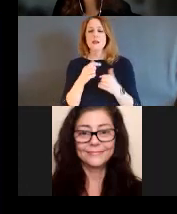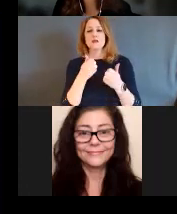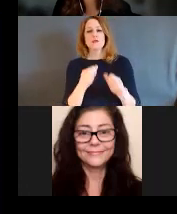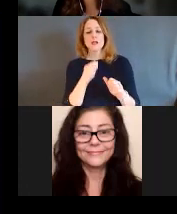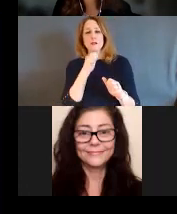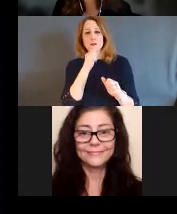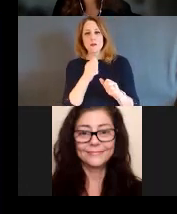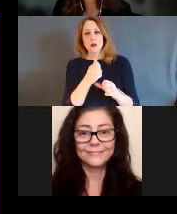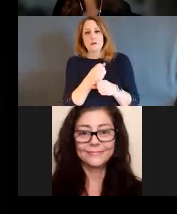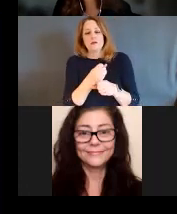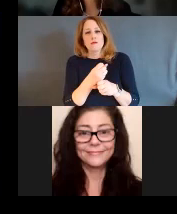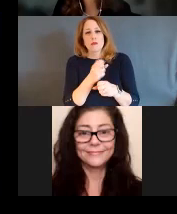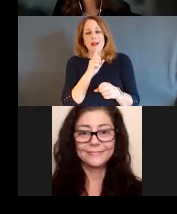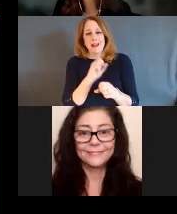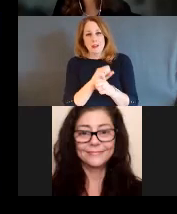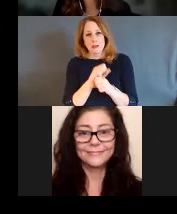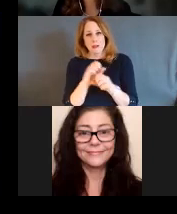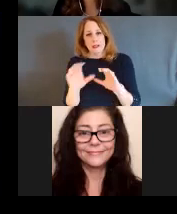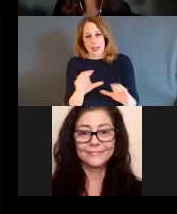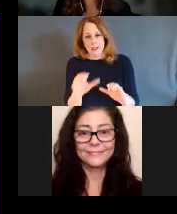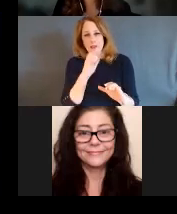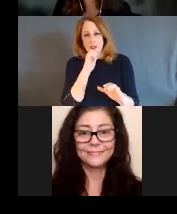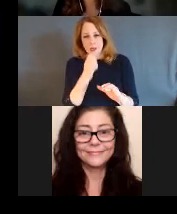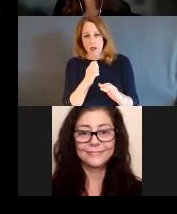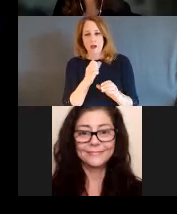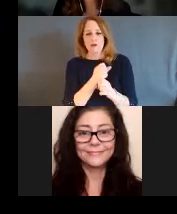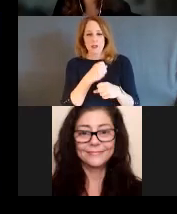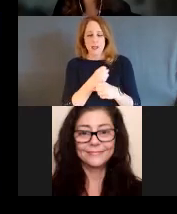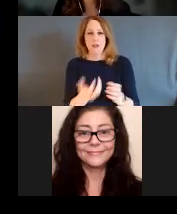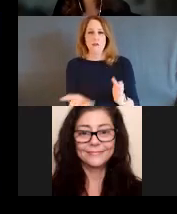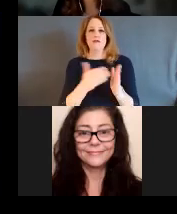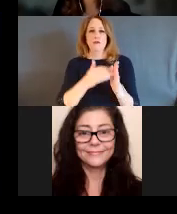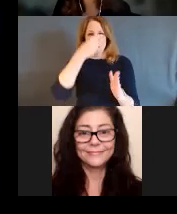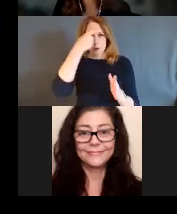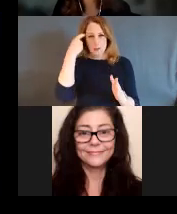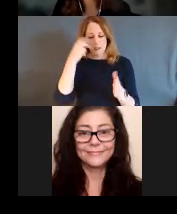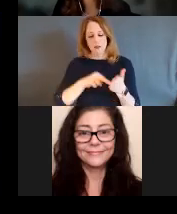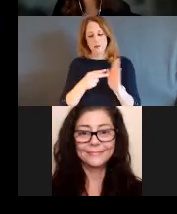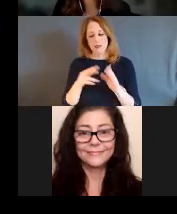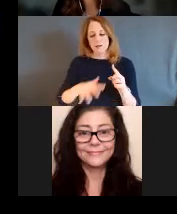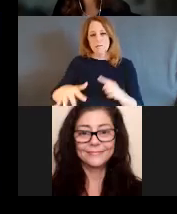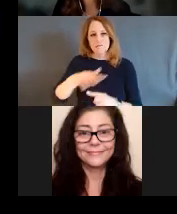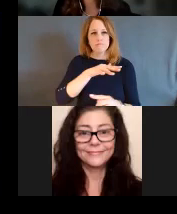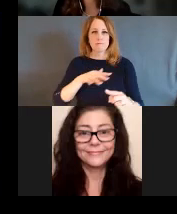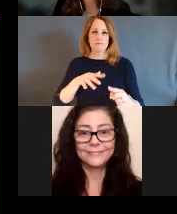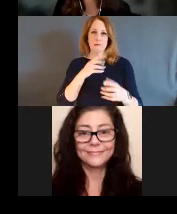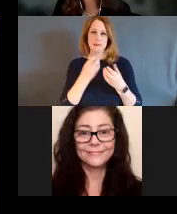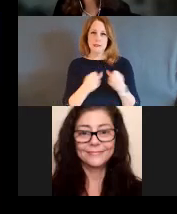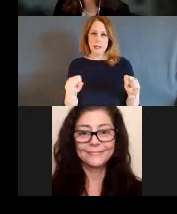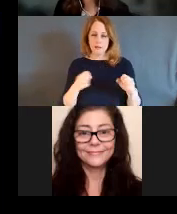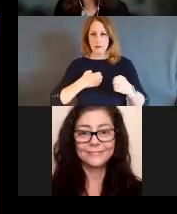creating a re-traumatizing environment. So you want to create a safe space that's physically safe and emotionally safe to prevent